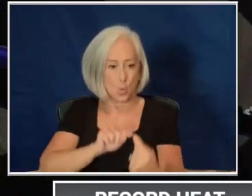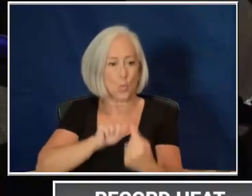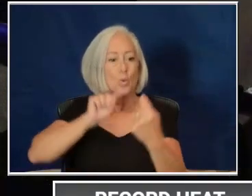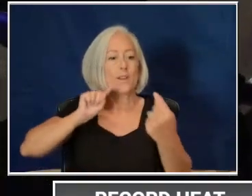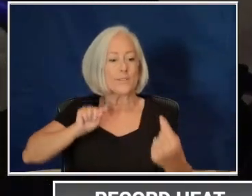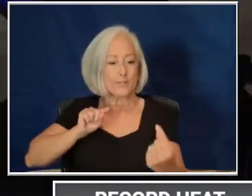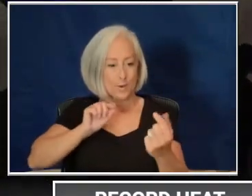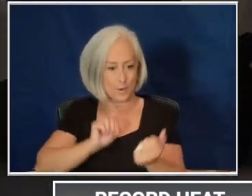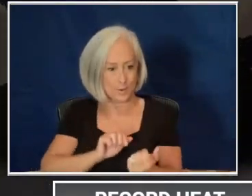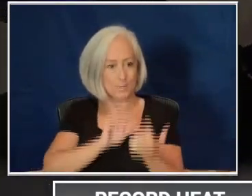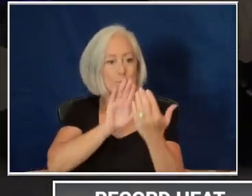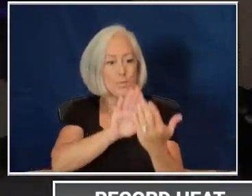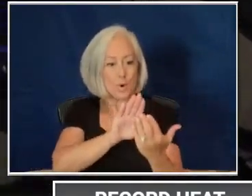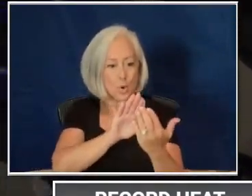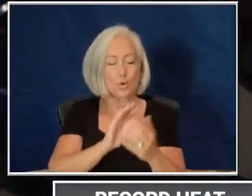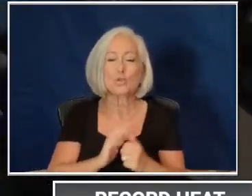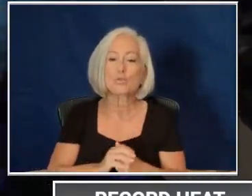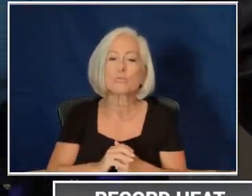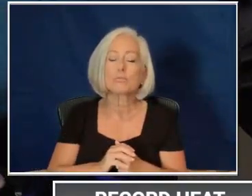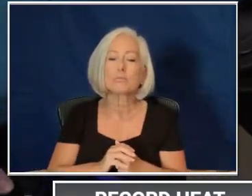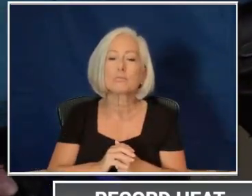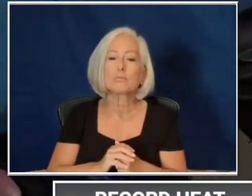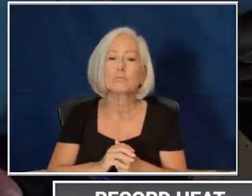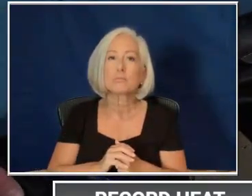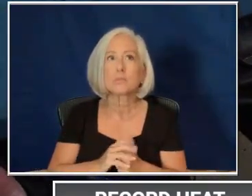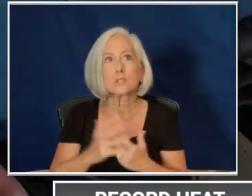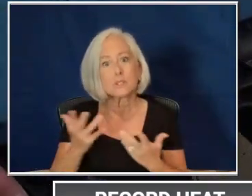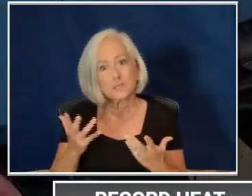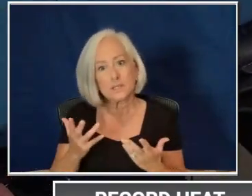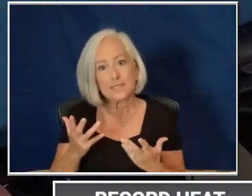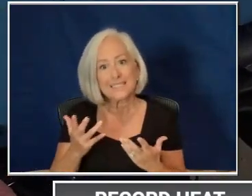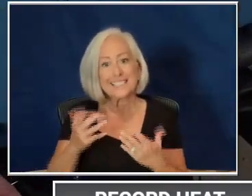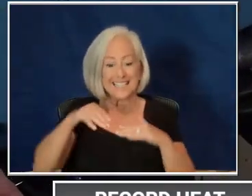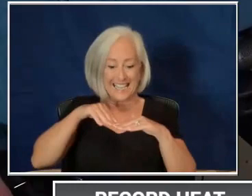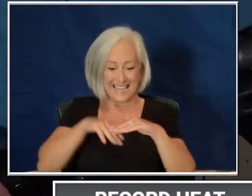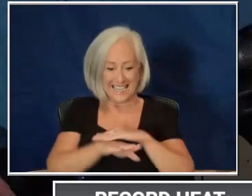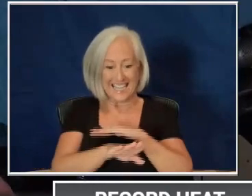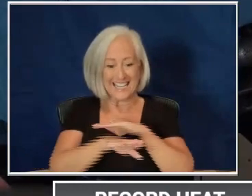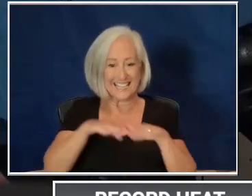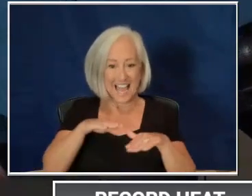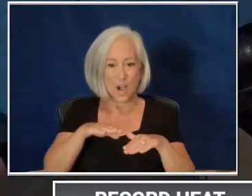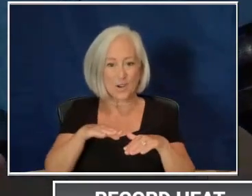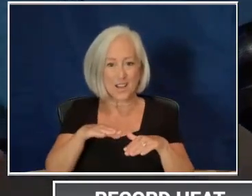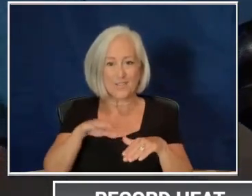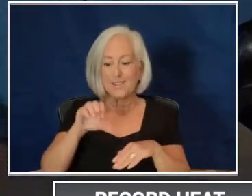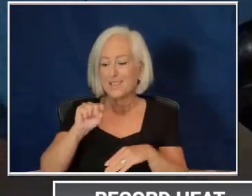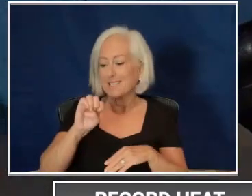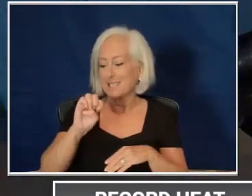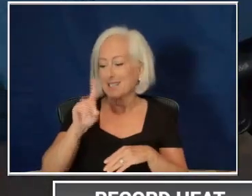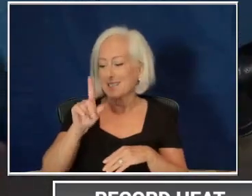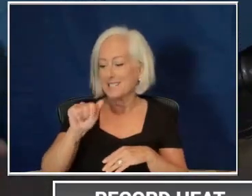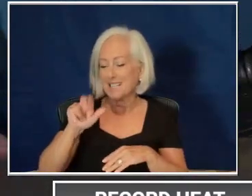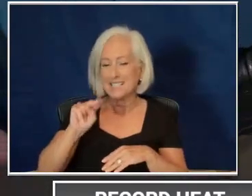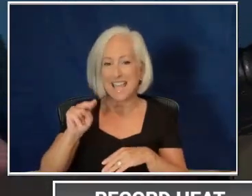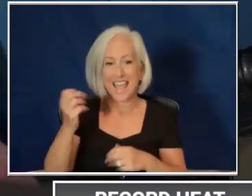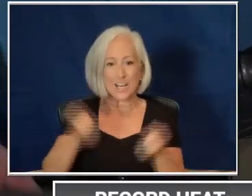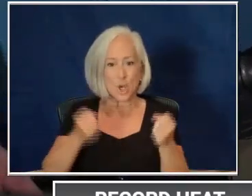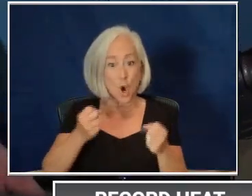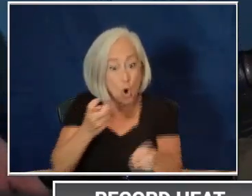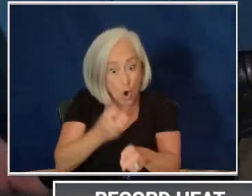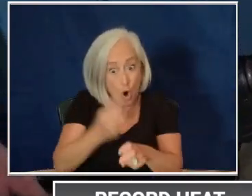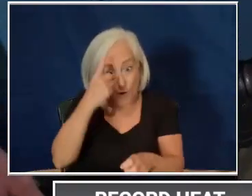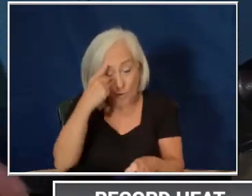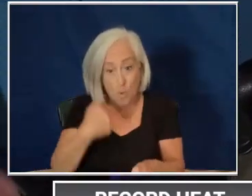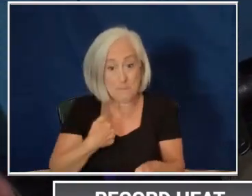Now, getting in and out of a sedan, I find to be uncomfortable for me, and I'm not struggling with any challenge right now. It's just